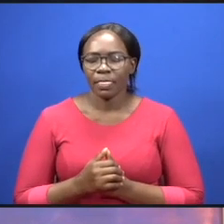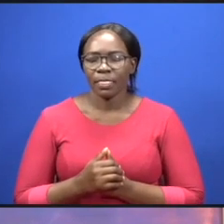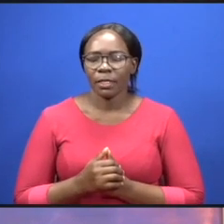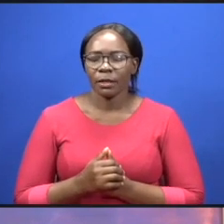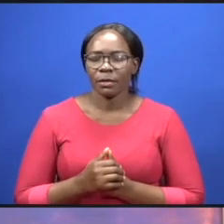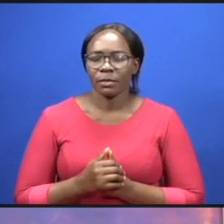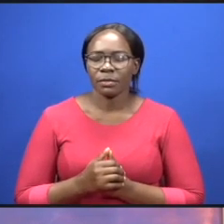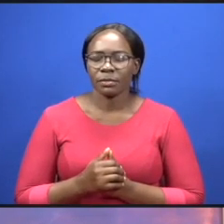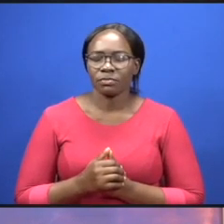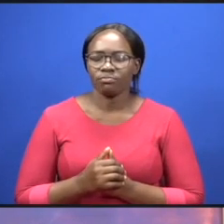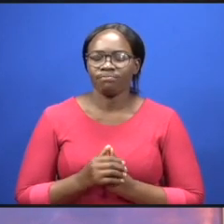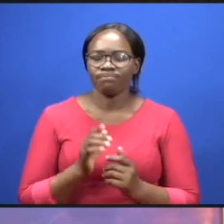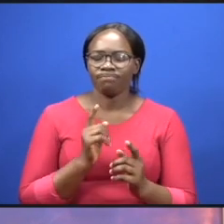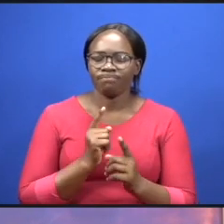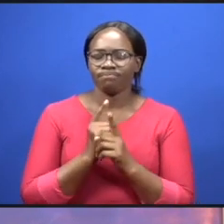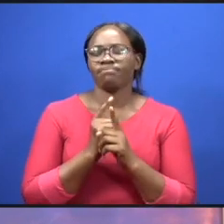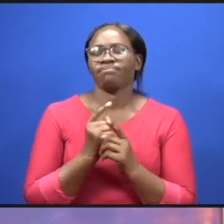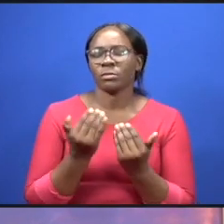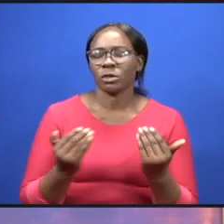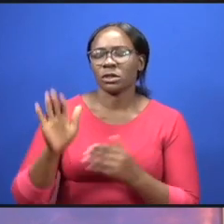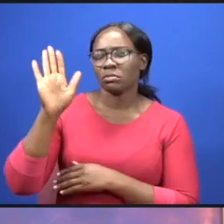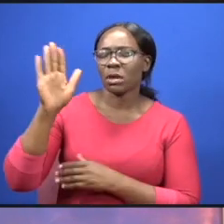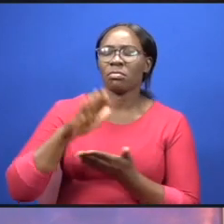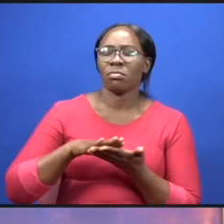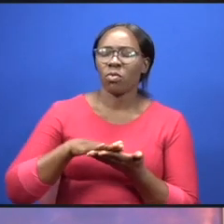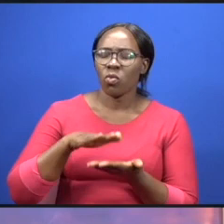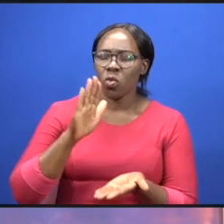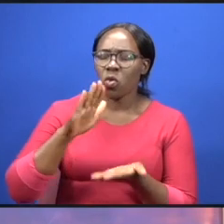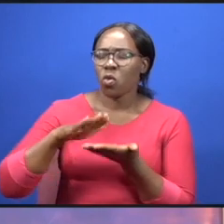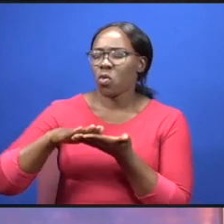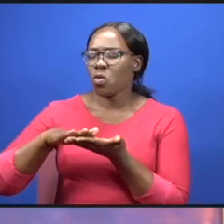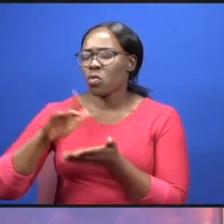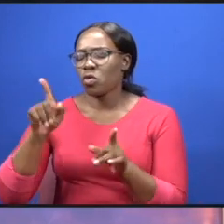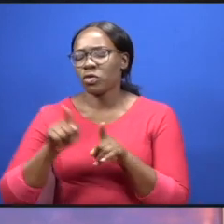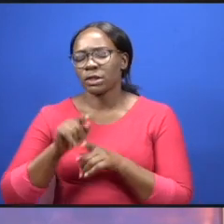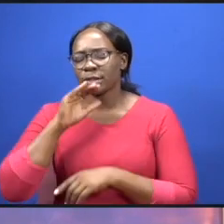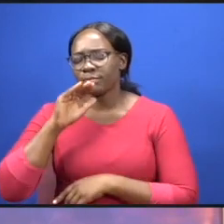to make the child of God more